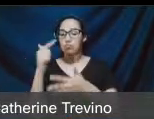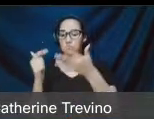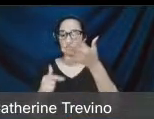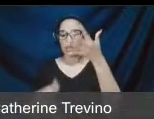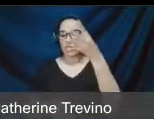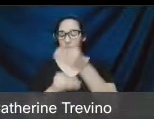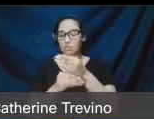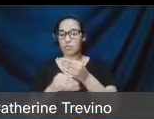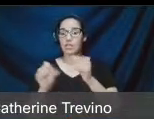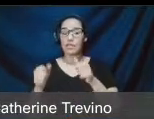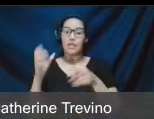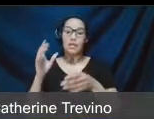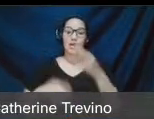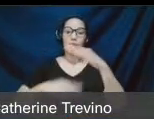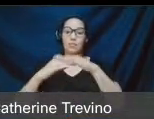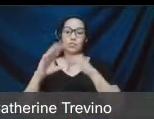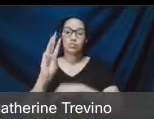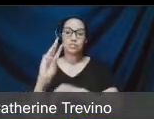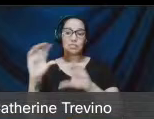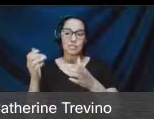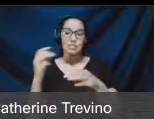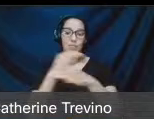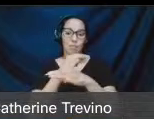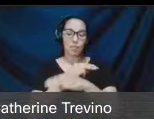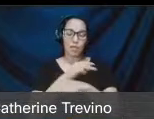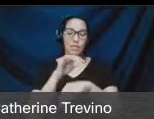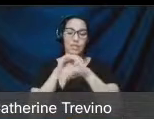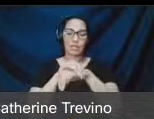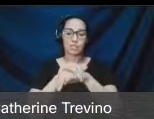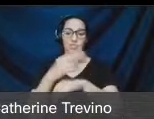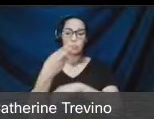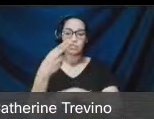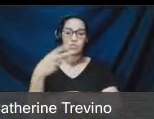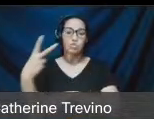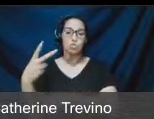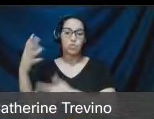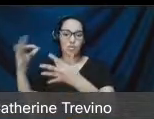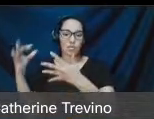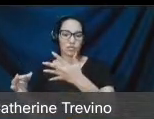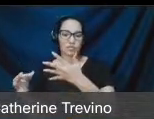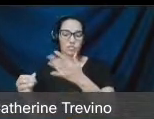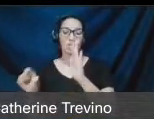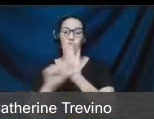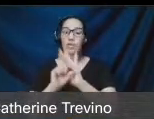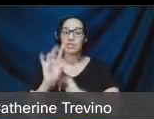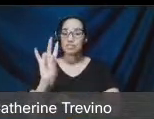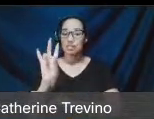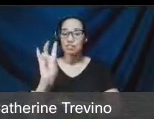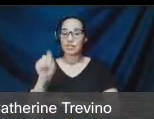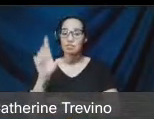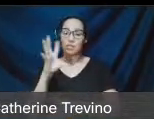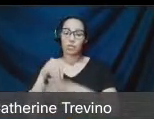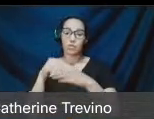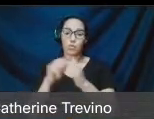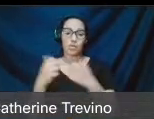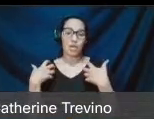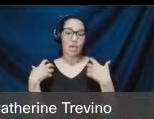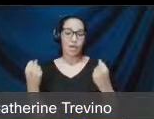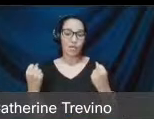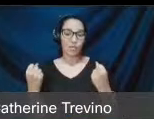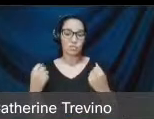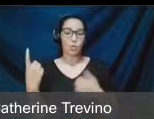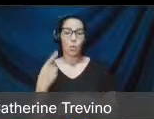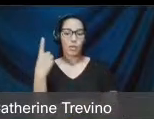6 courses: math, science, English, history, and 2 electives. Grade 7 students need to be enrolled in health, so they will have only 1